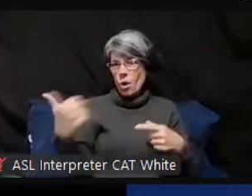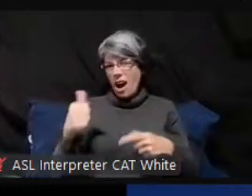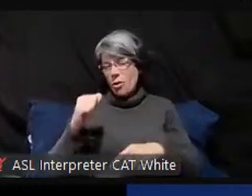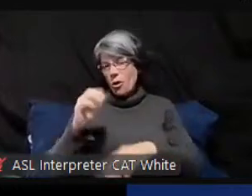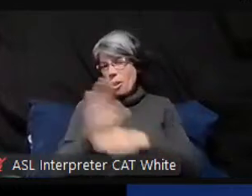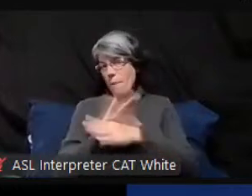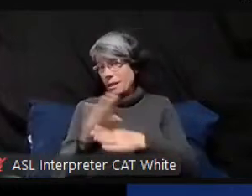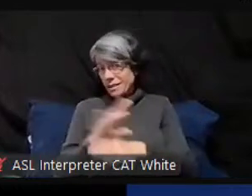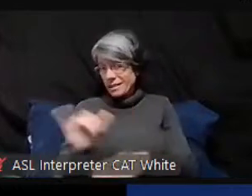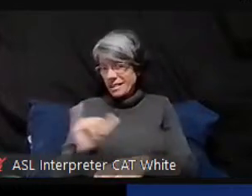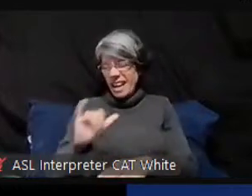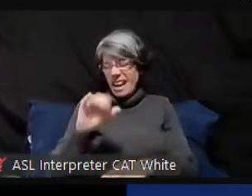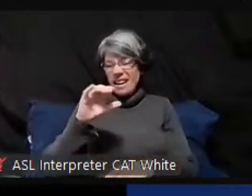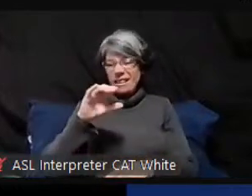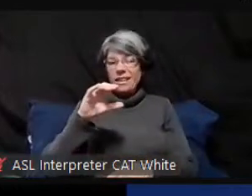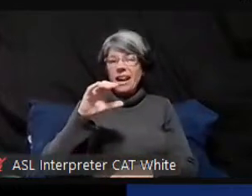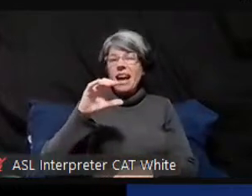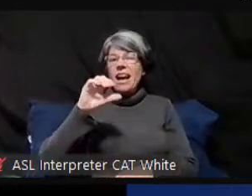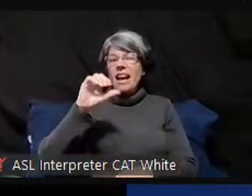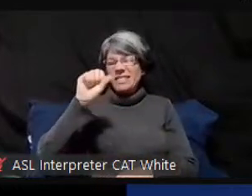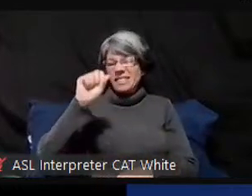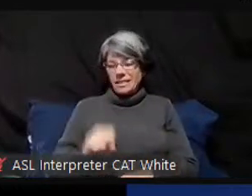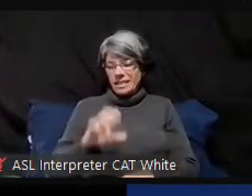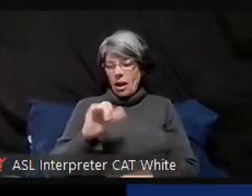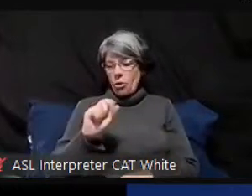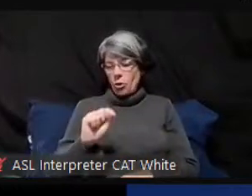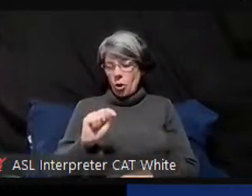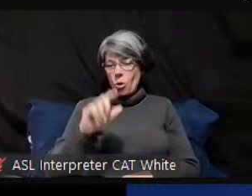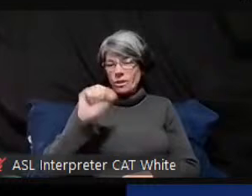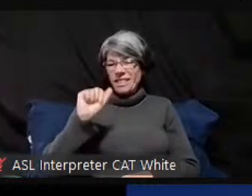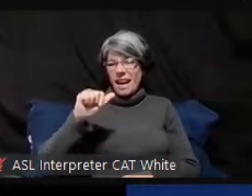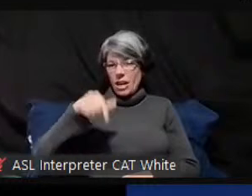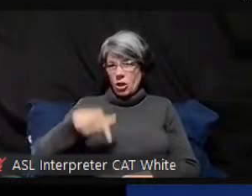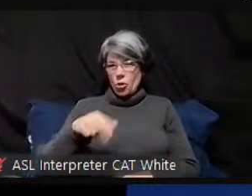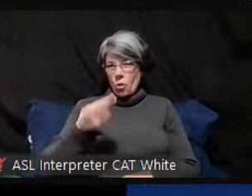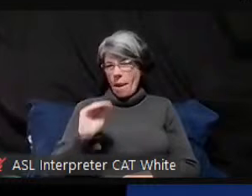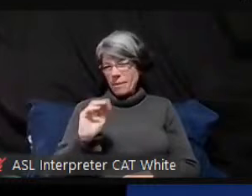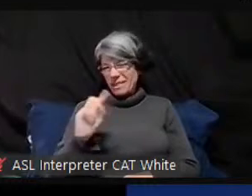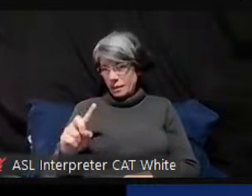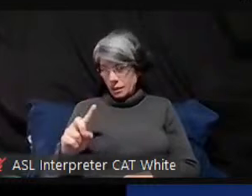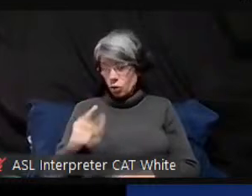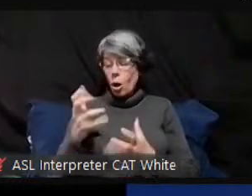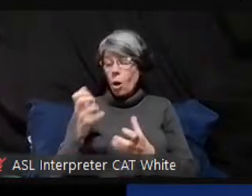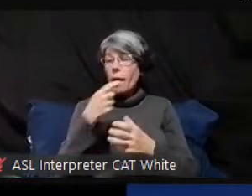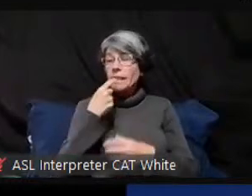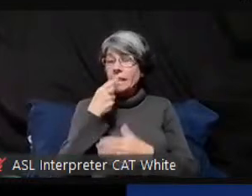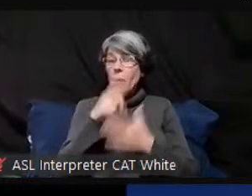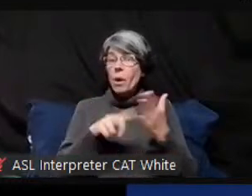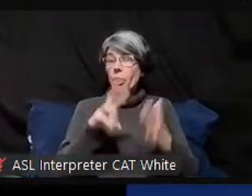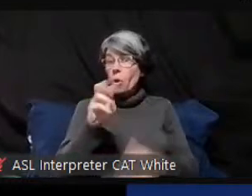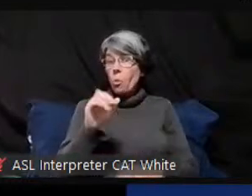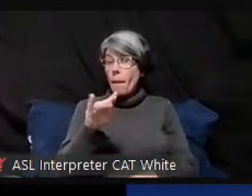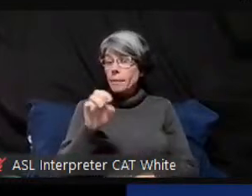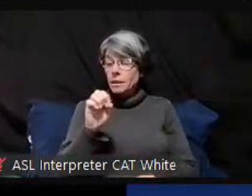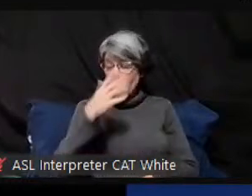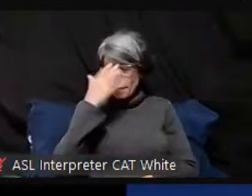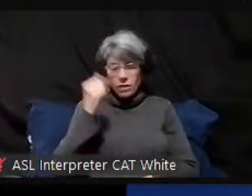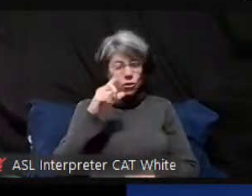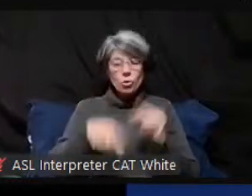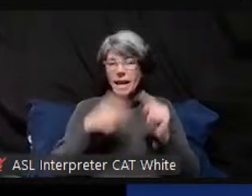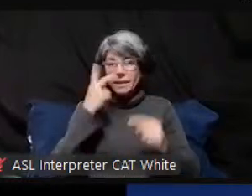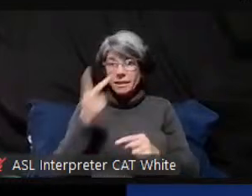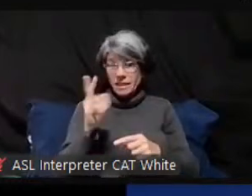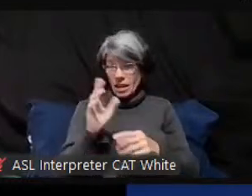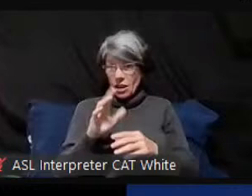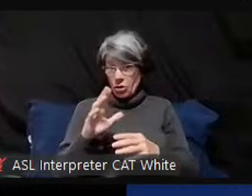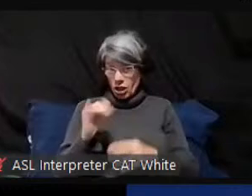entities such as South Coast AQMD that does have air monitoring taking place. And I want to just go ahead and say what our website is because I know everybody can't see the chat. So